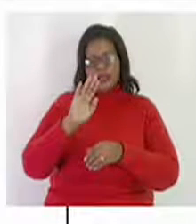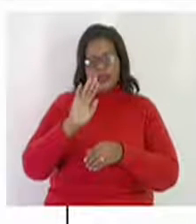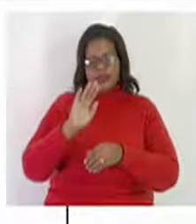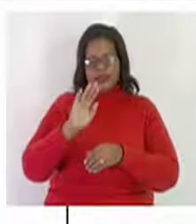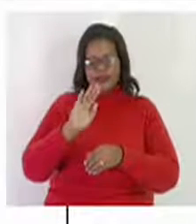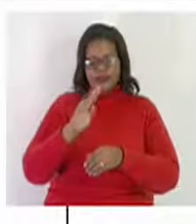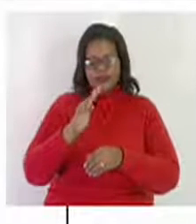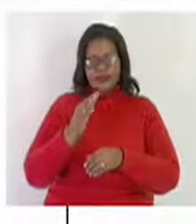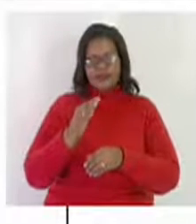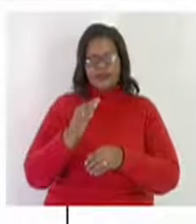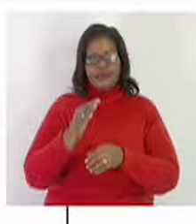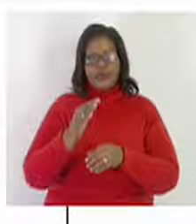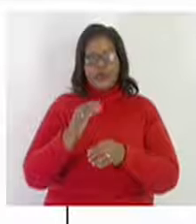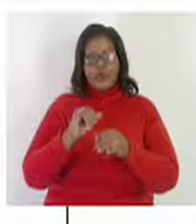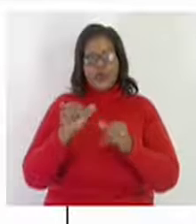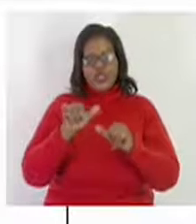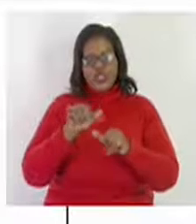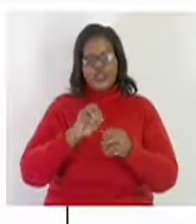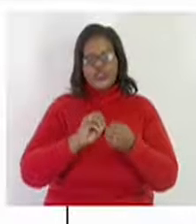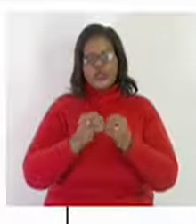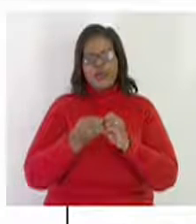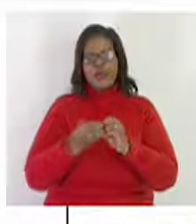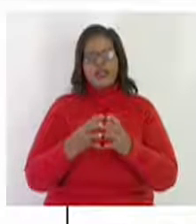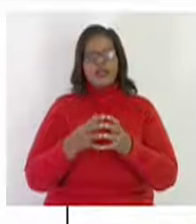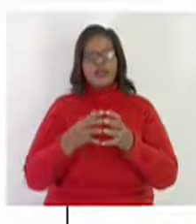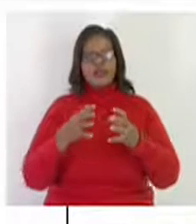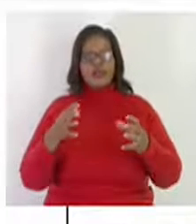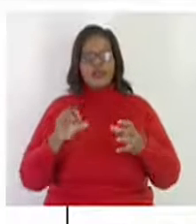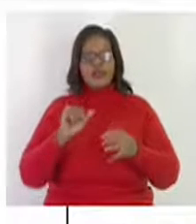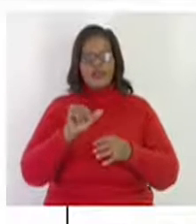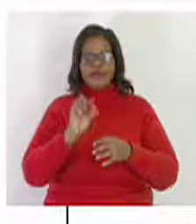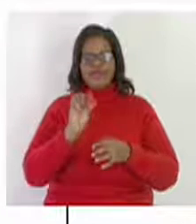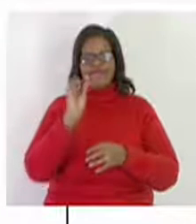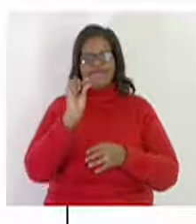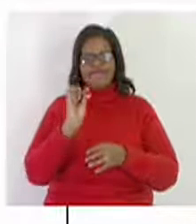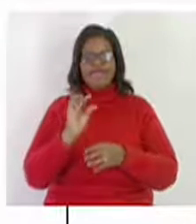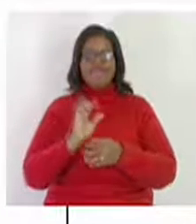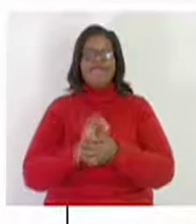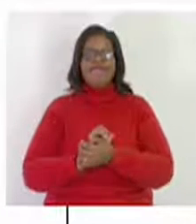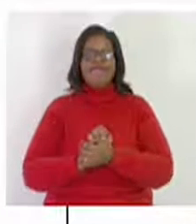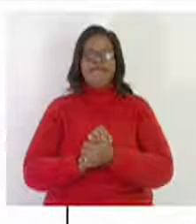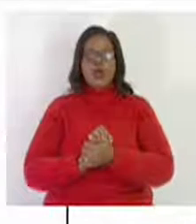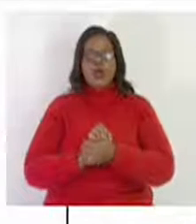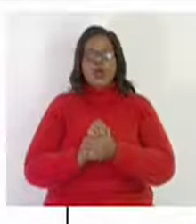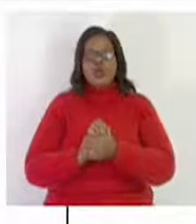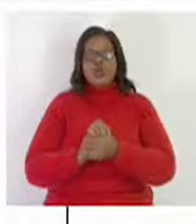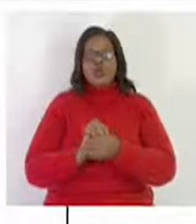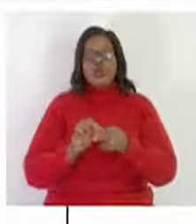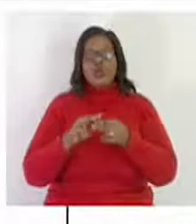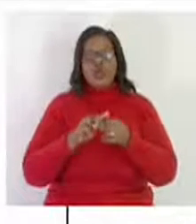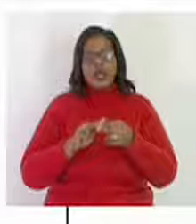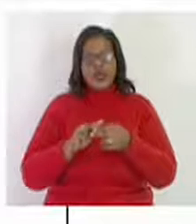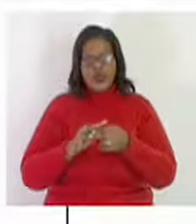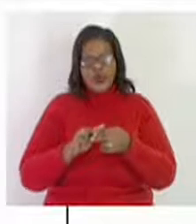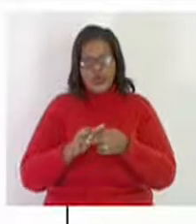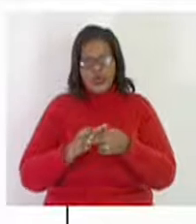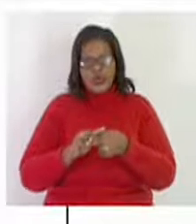which number is bigger than the other. So those signs are the one we have to use to compare the